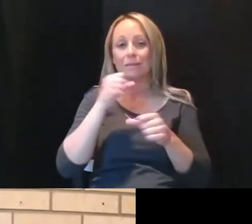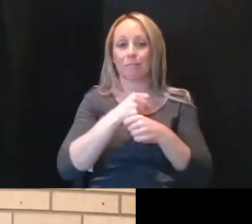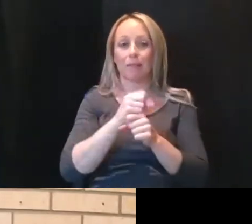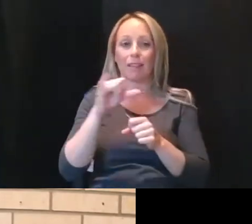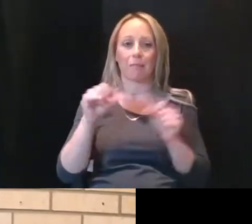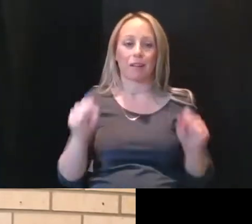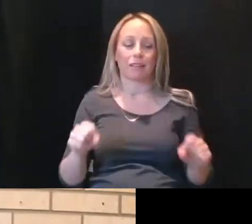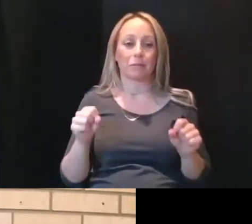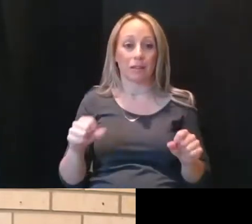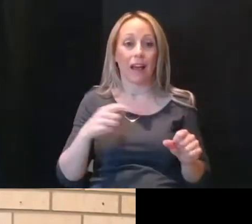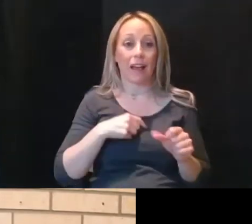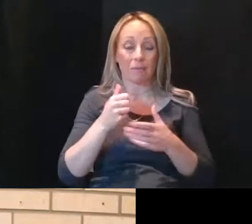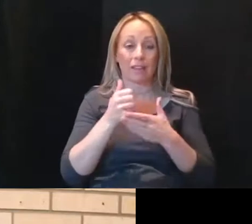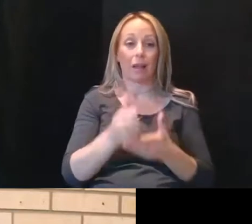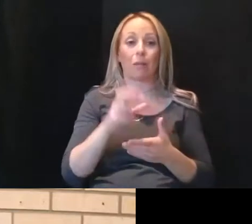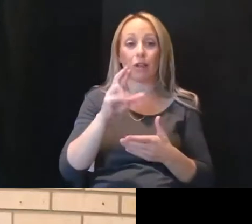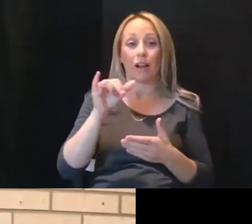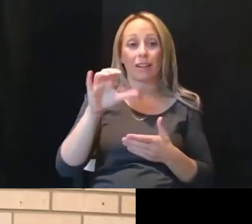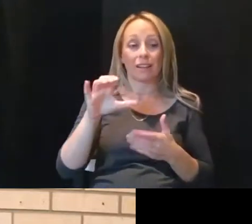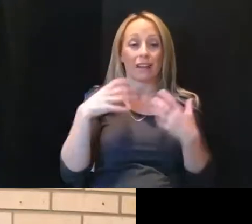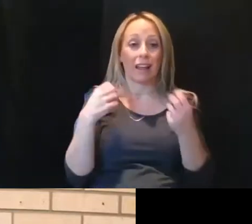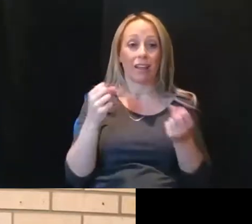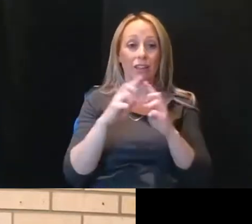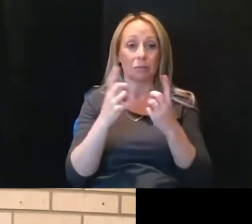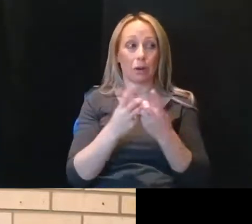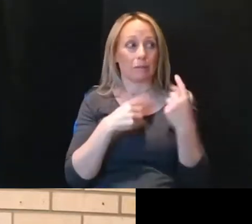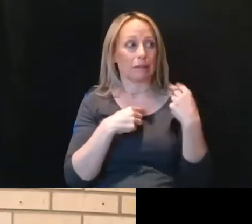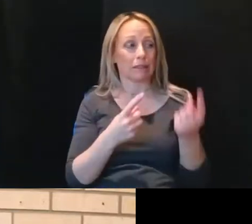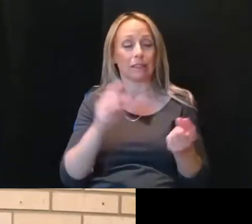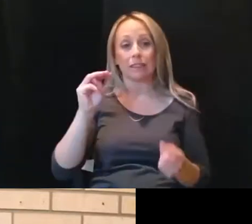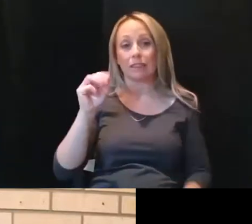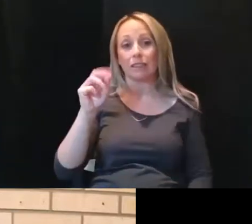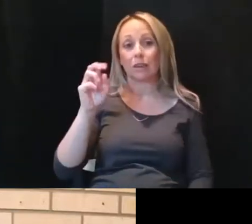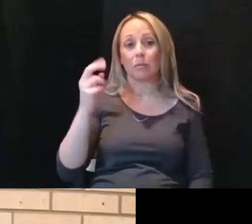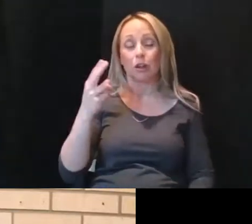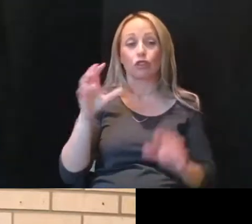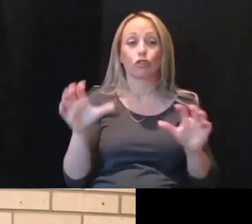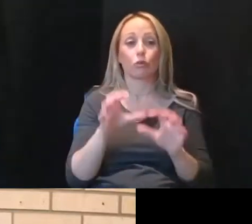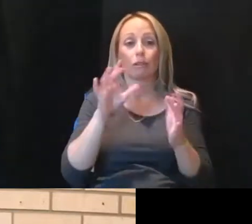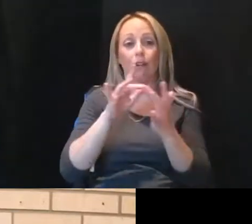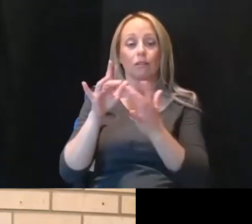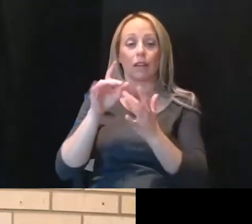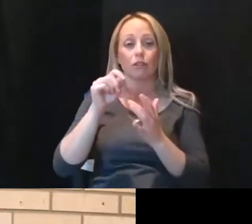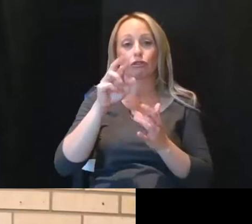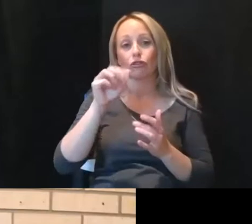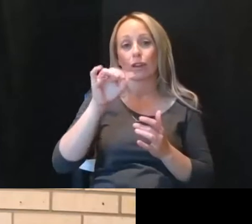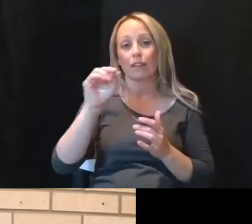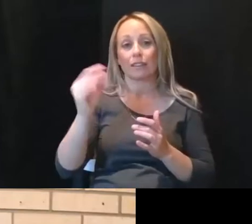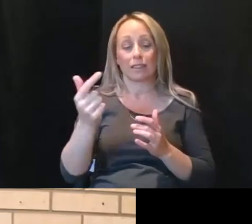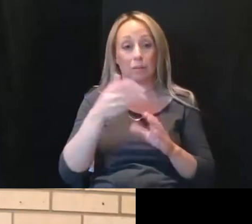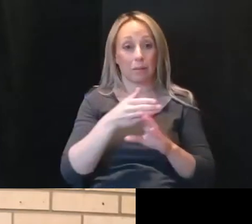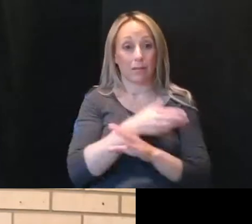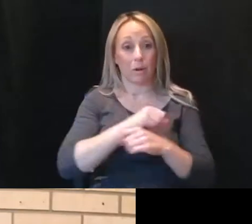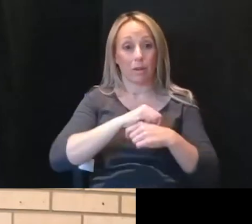been helping at the Rock Island County Health Department since March, doing contact tracing. Before the pandemic began,